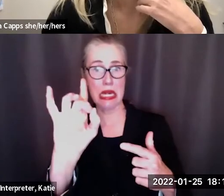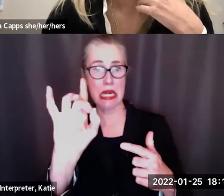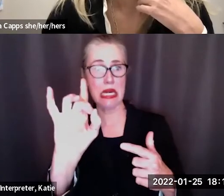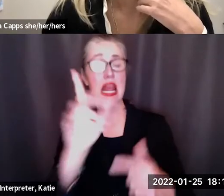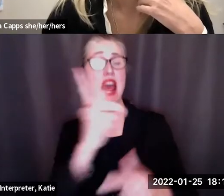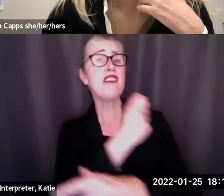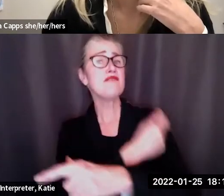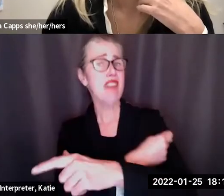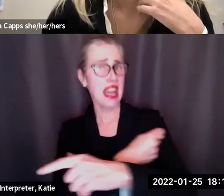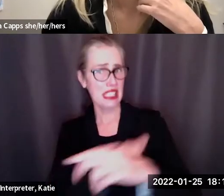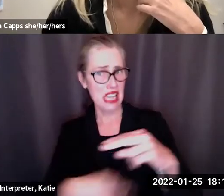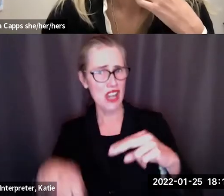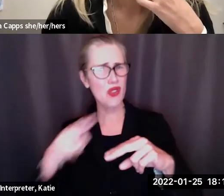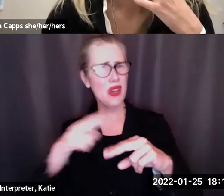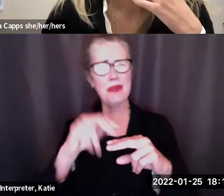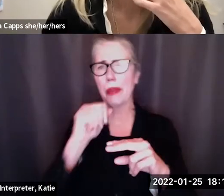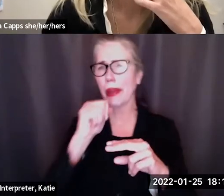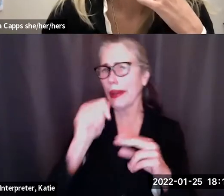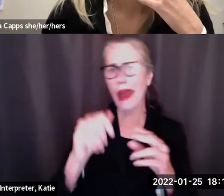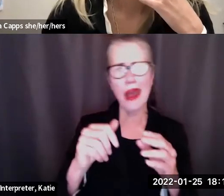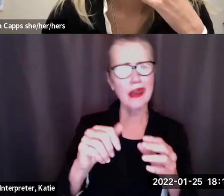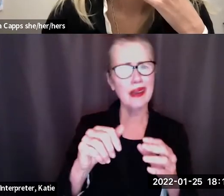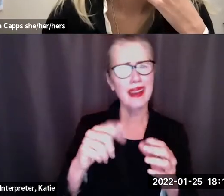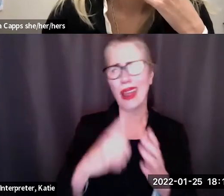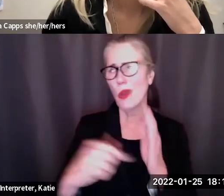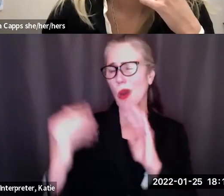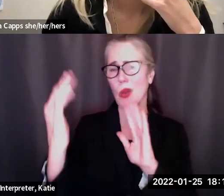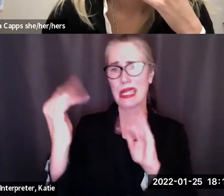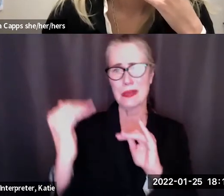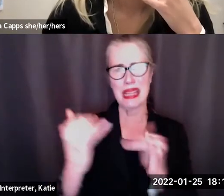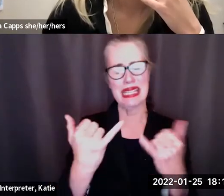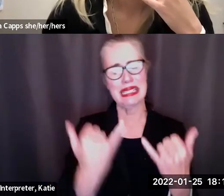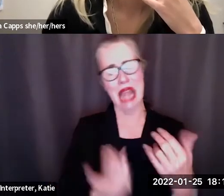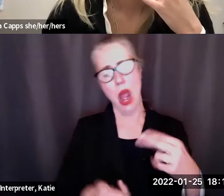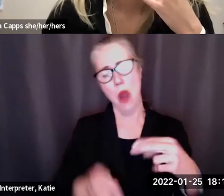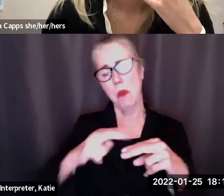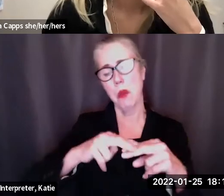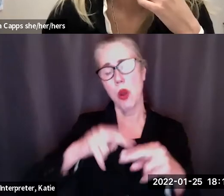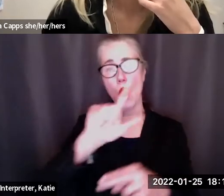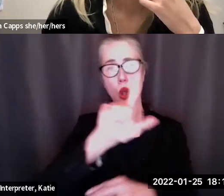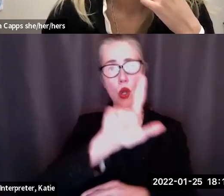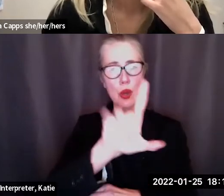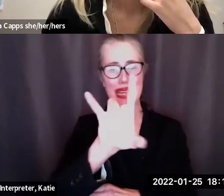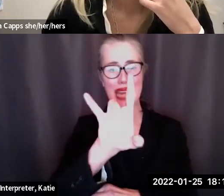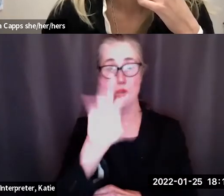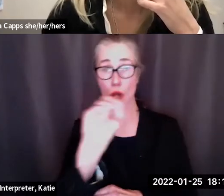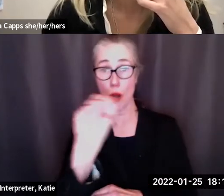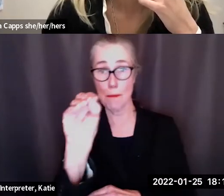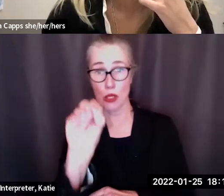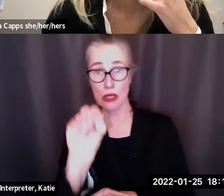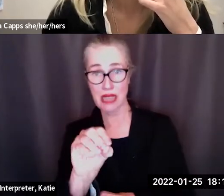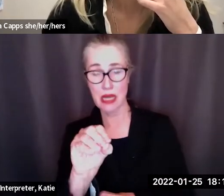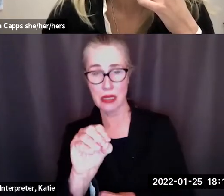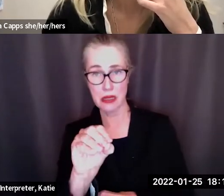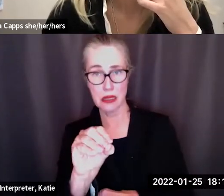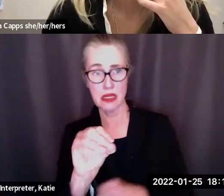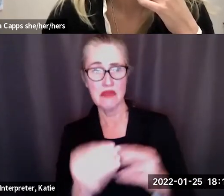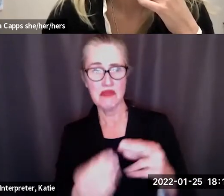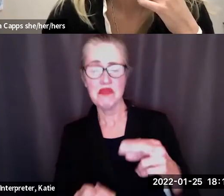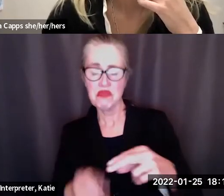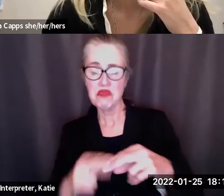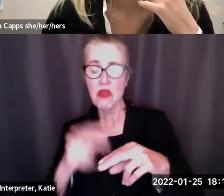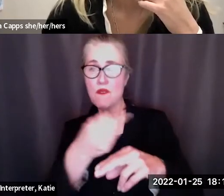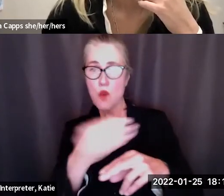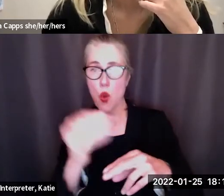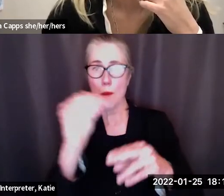not as much as we expected so it's at 28 um and it did increase by a few percentages